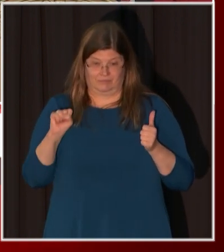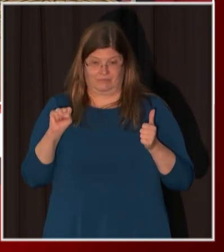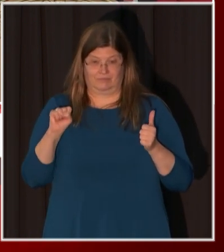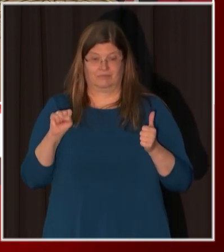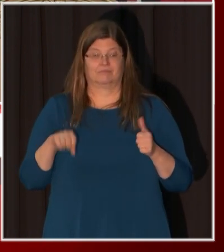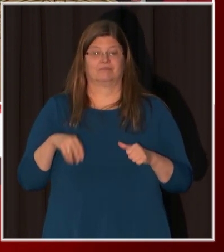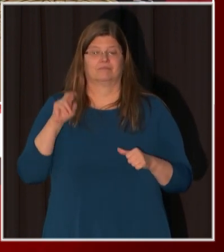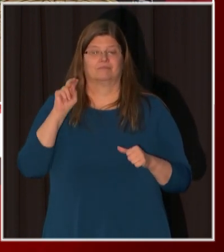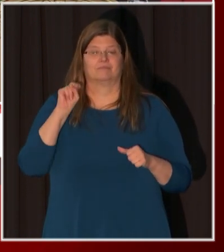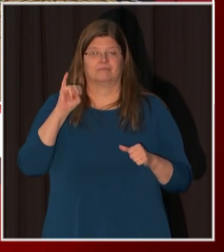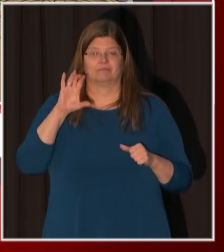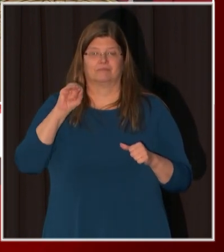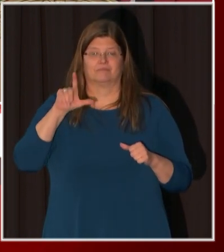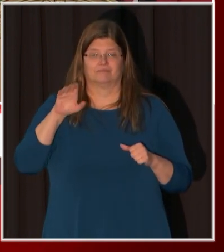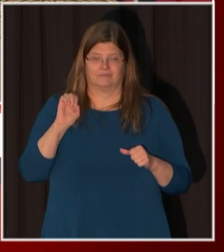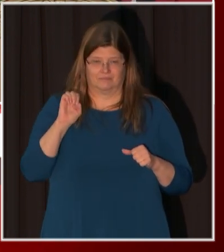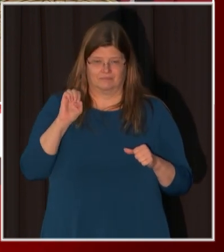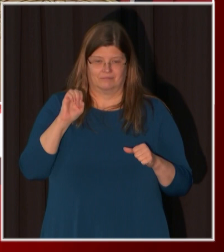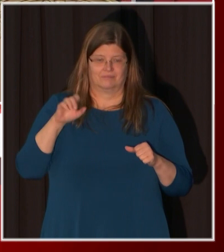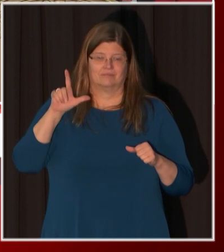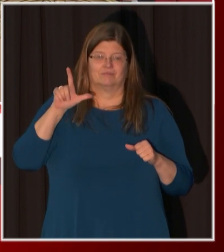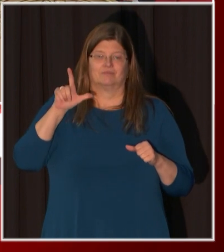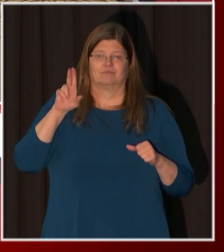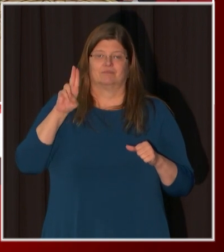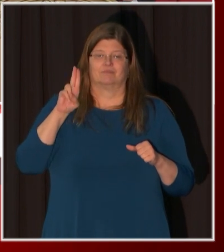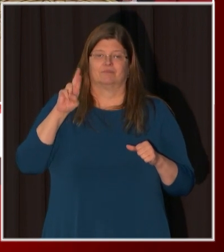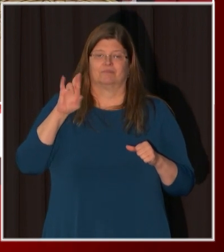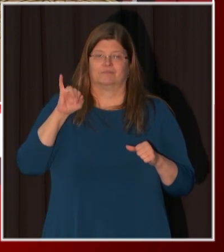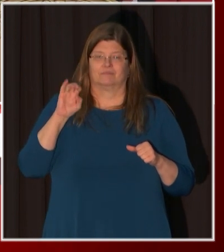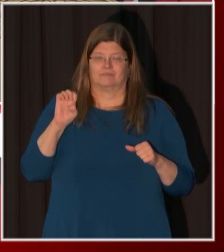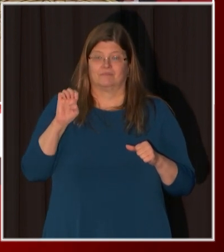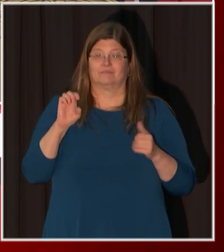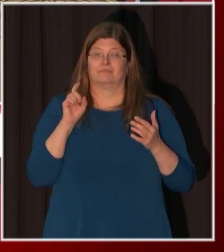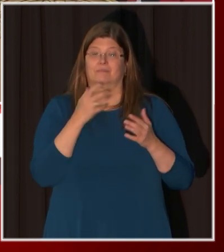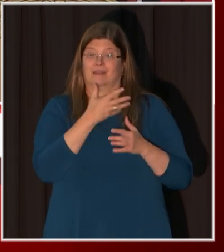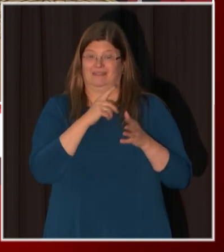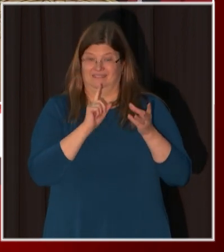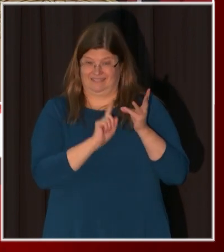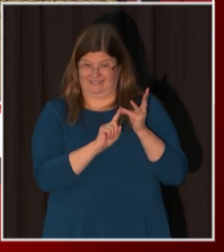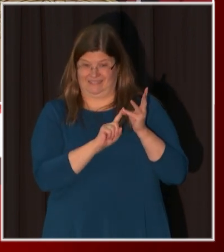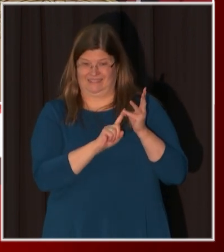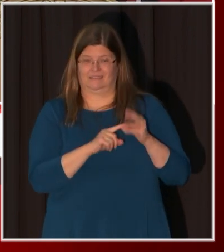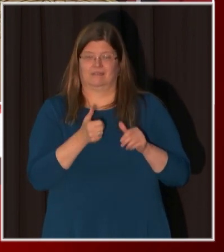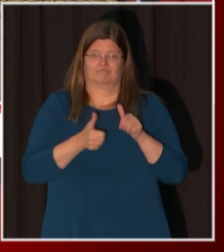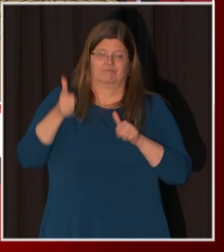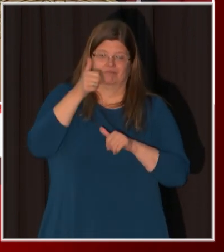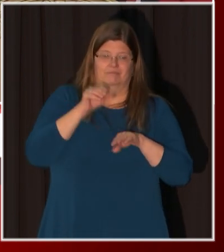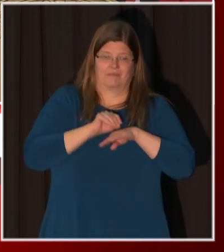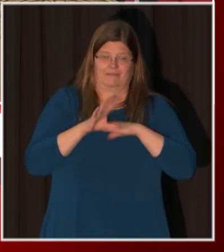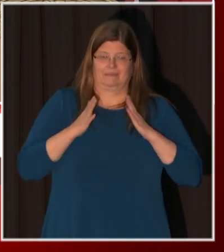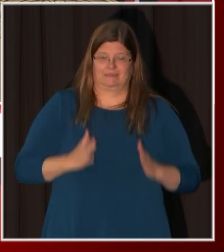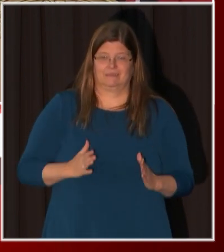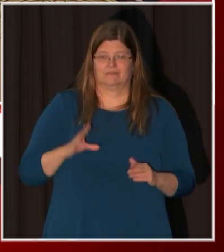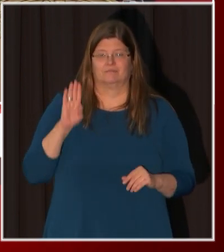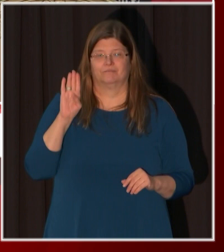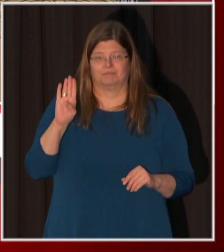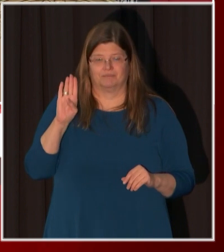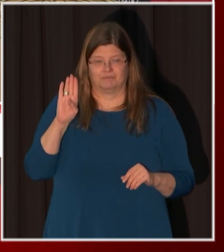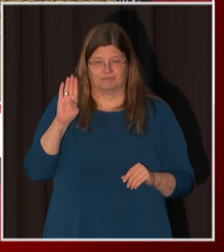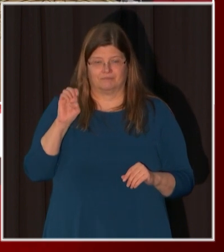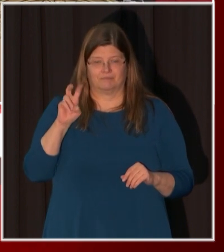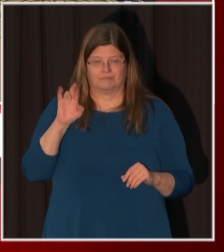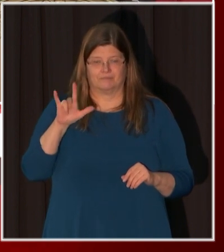Beverly Perry. Our chairs and co-chairs come to this project with a broad set of skills, experience, and